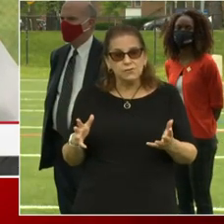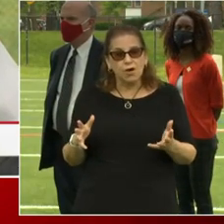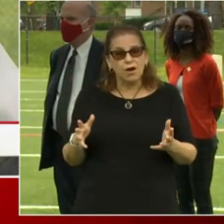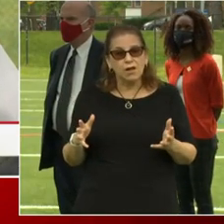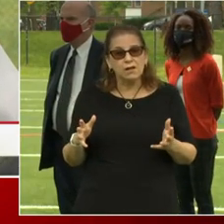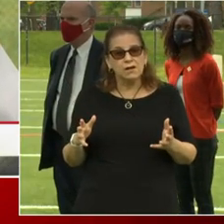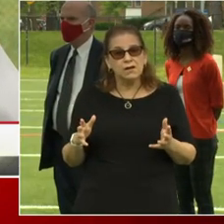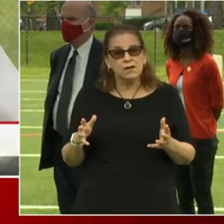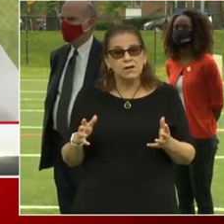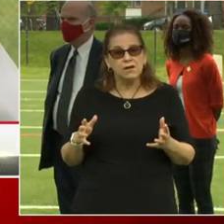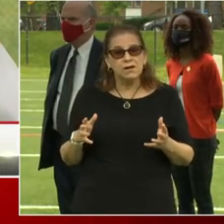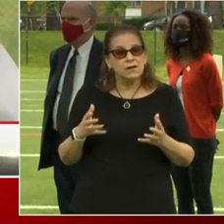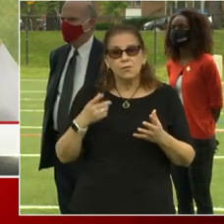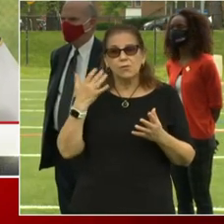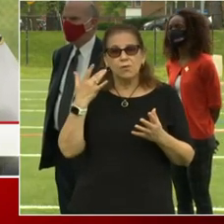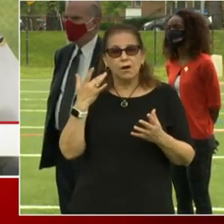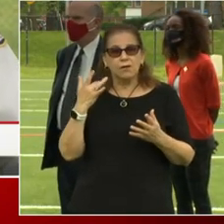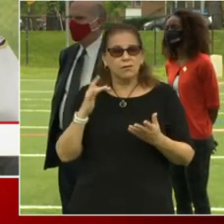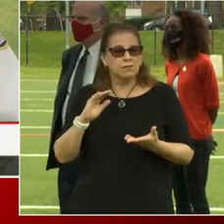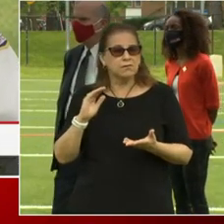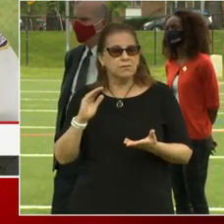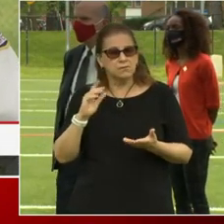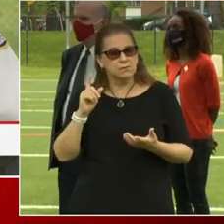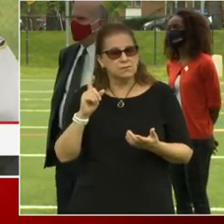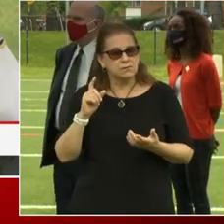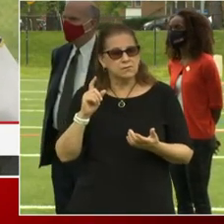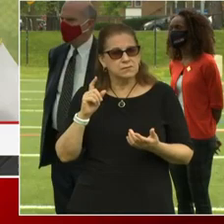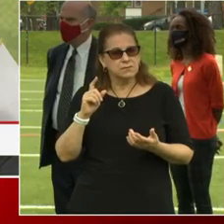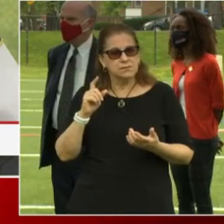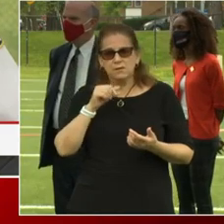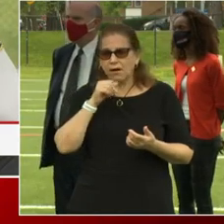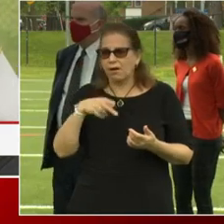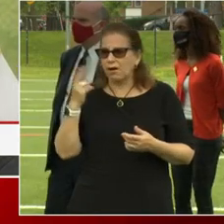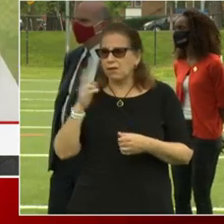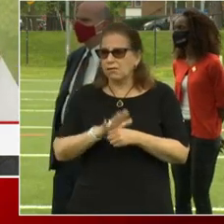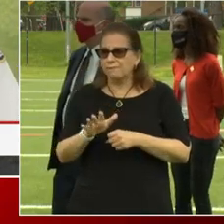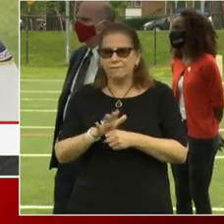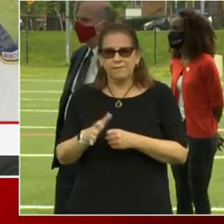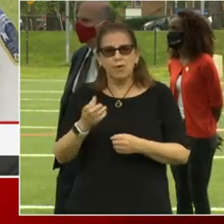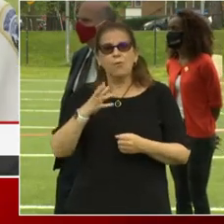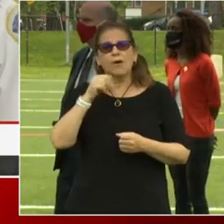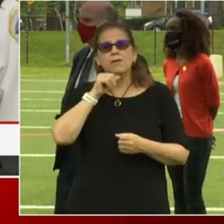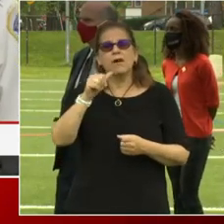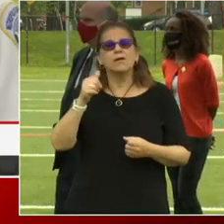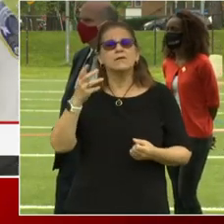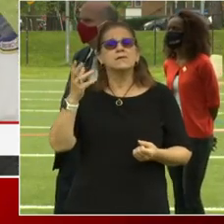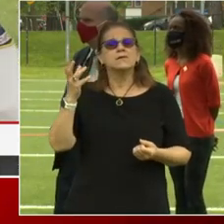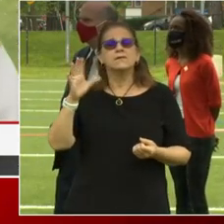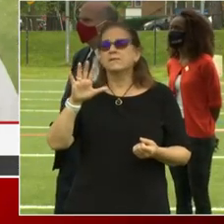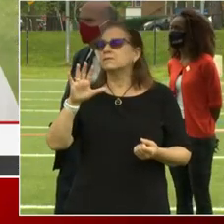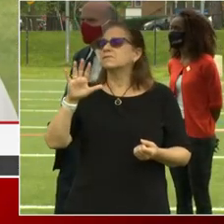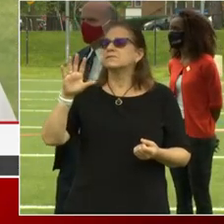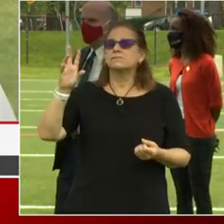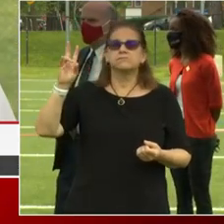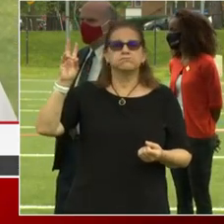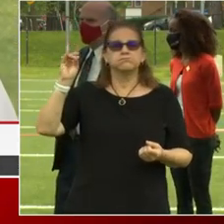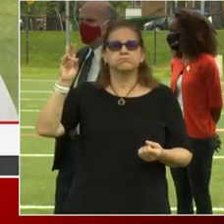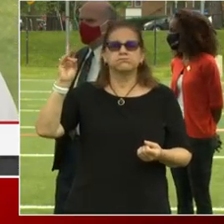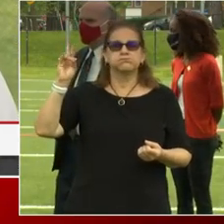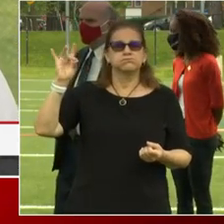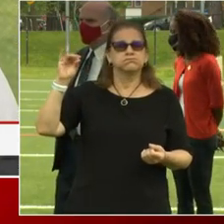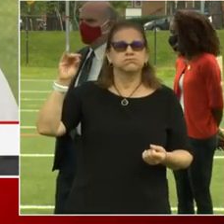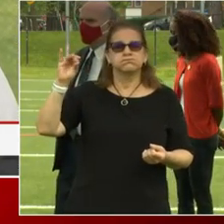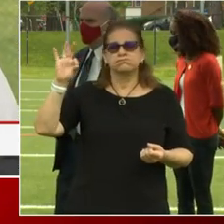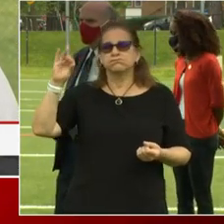Any explanation or speculation of why that number is not higher? Actually, 58% in terms of from the time